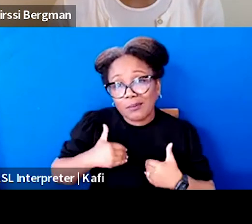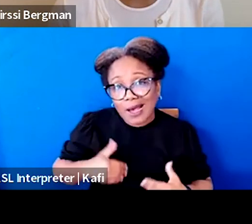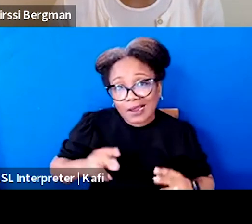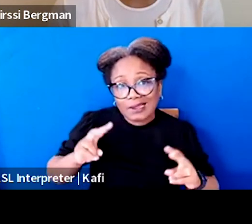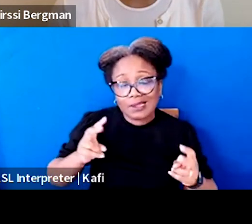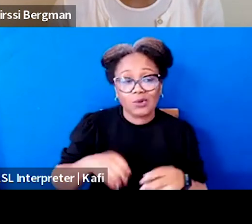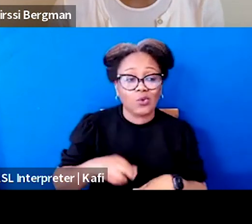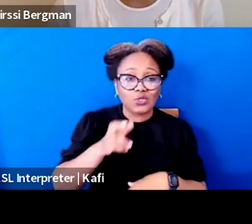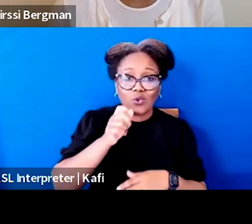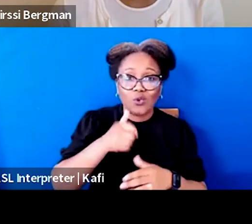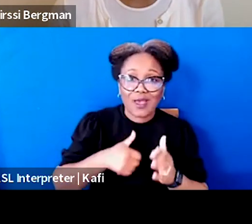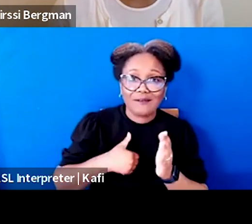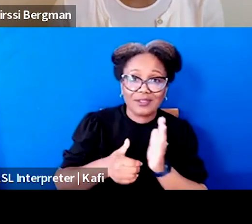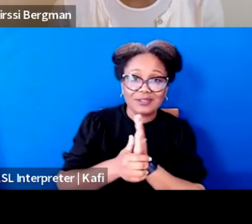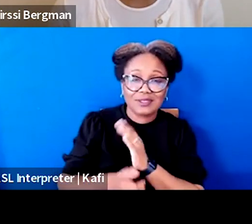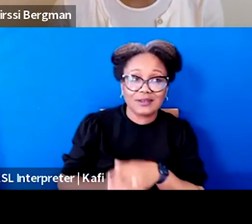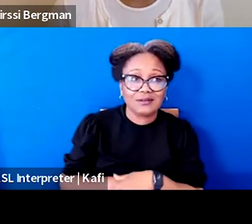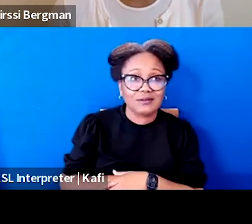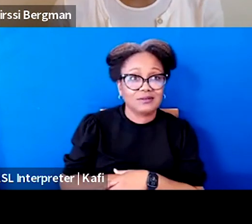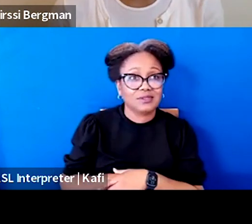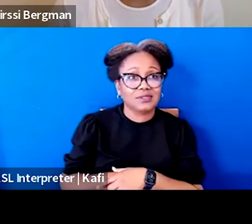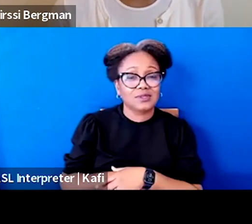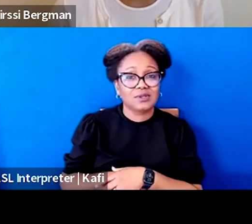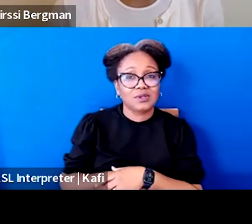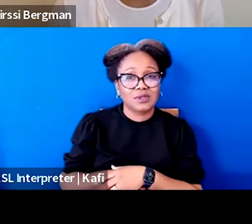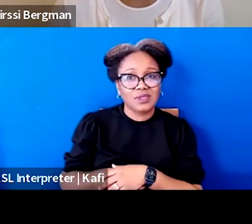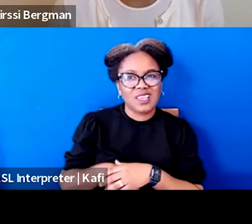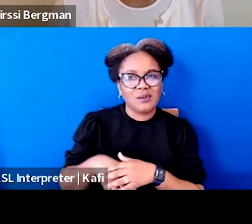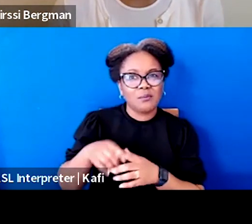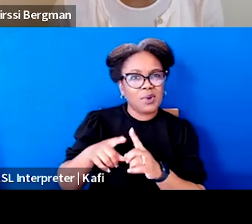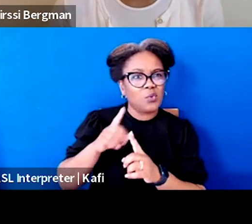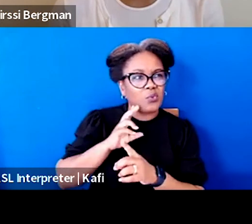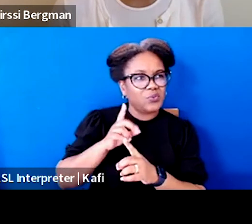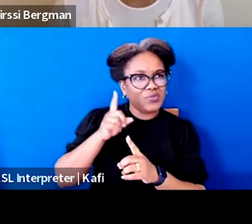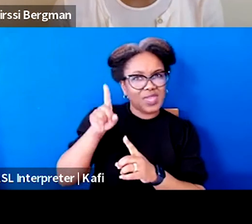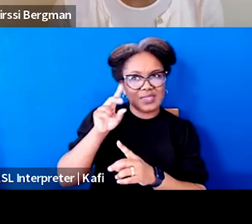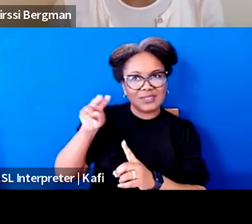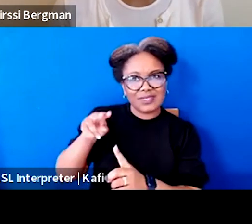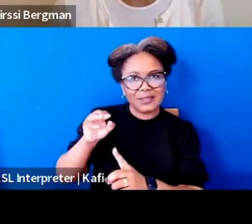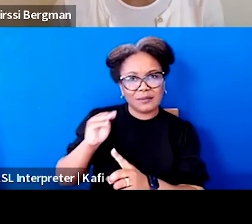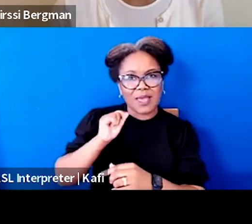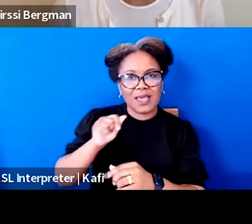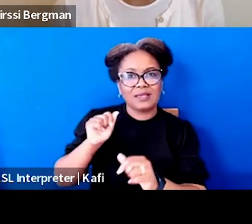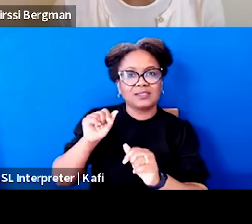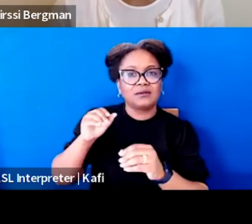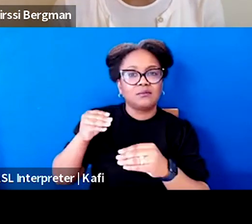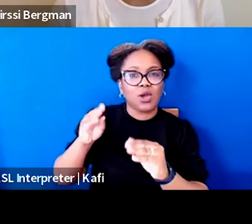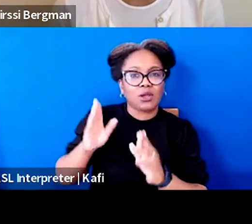right? I think that it's really frustrating to